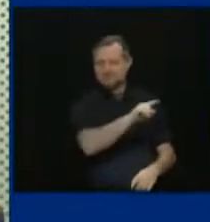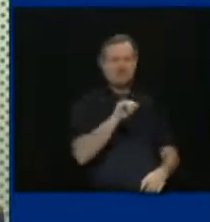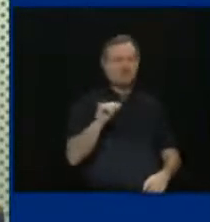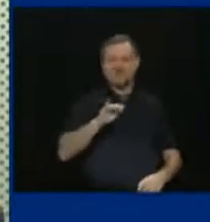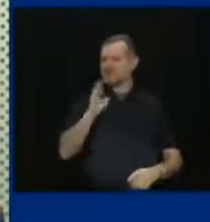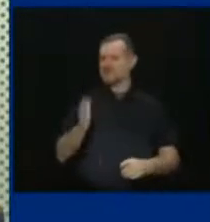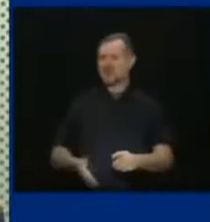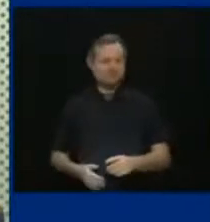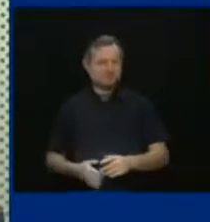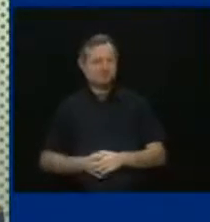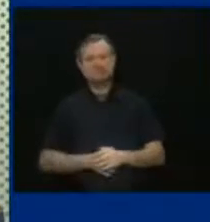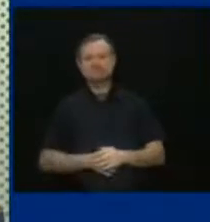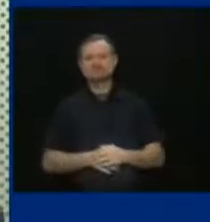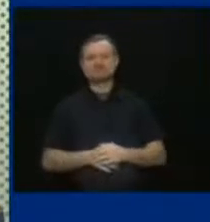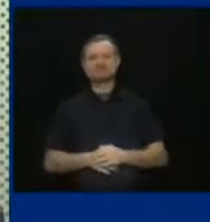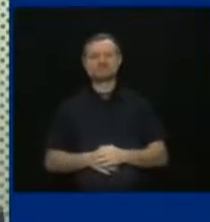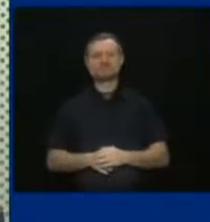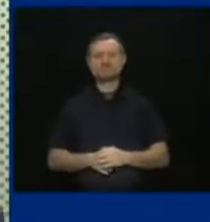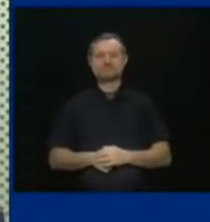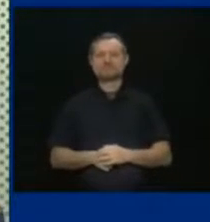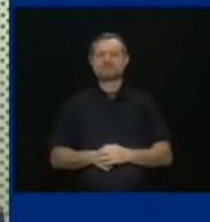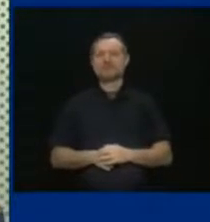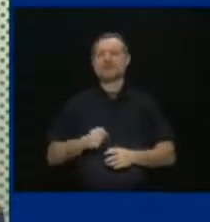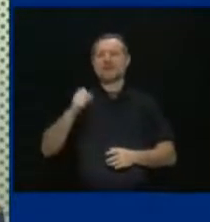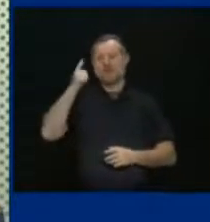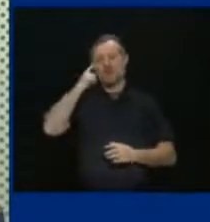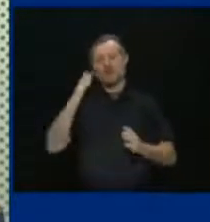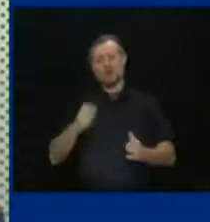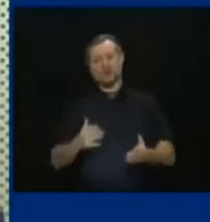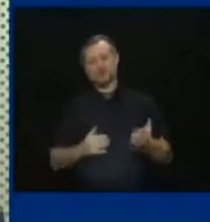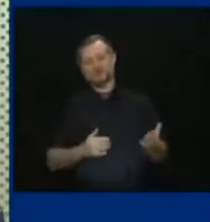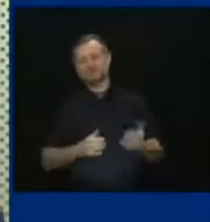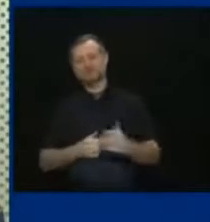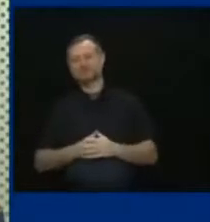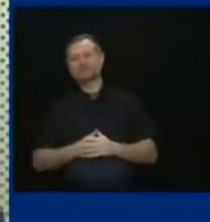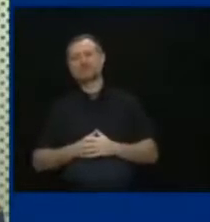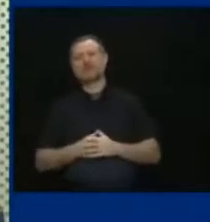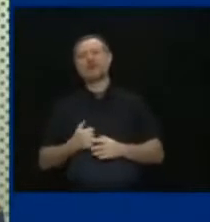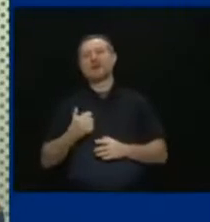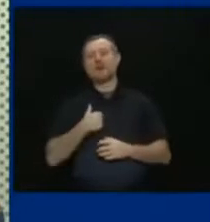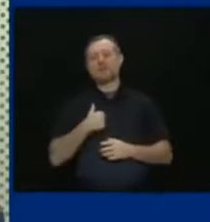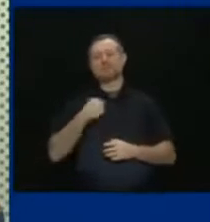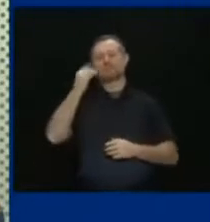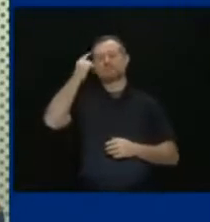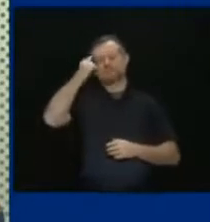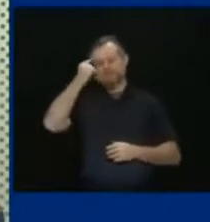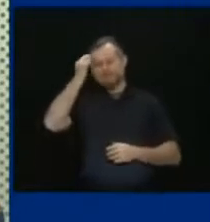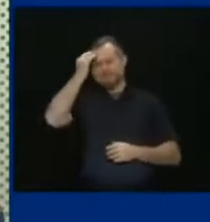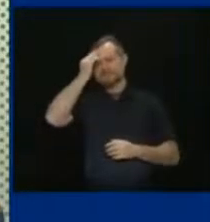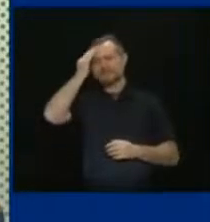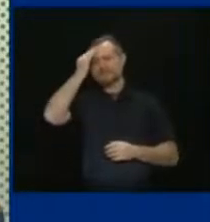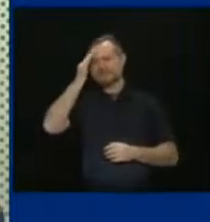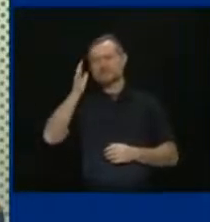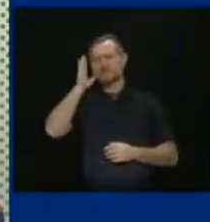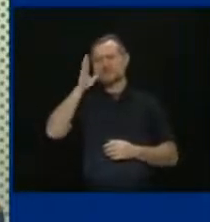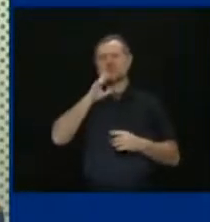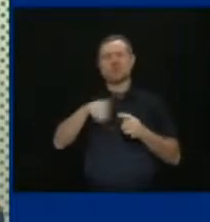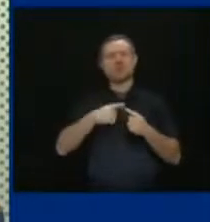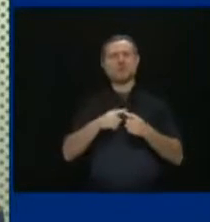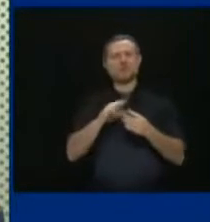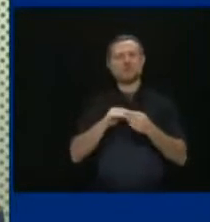right. But Governor, I have to say, I was thinking about this while you were talking. Of the 9